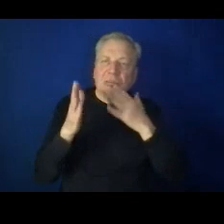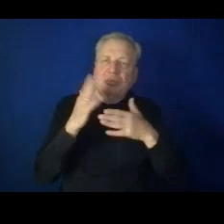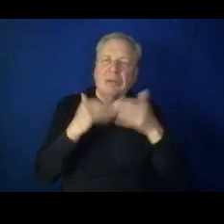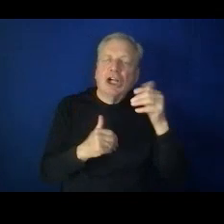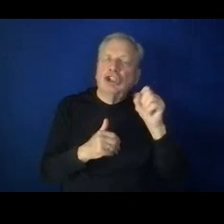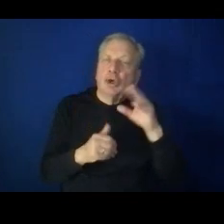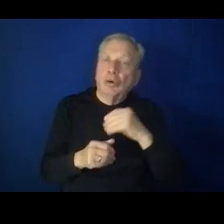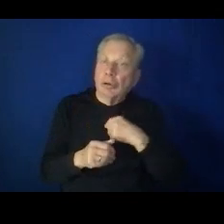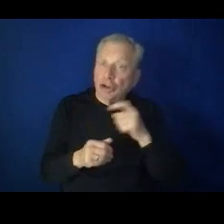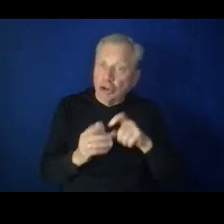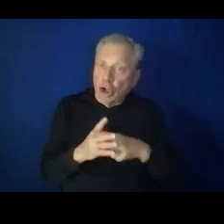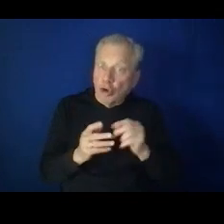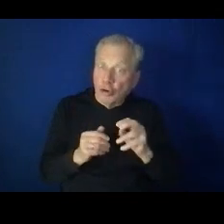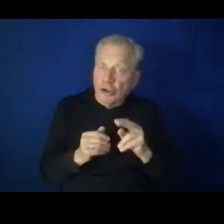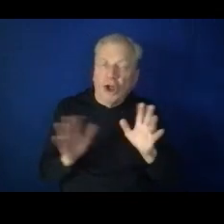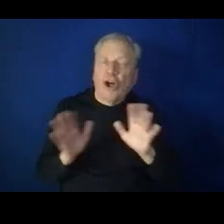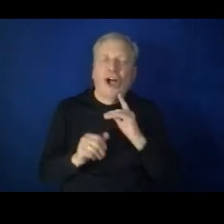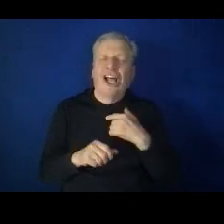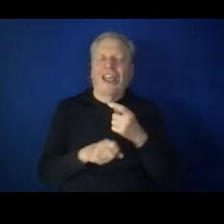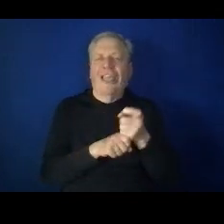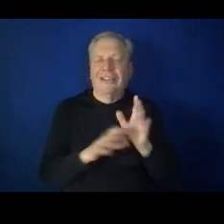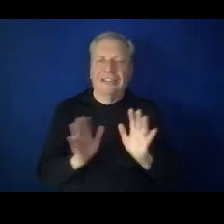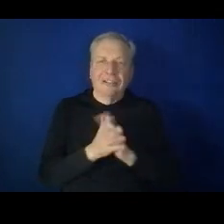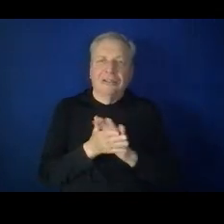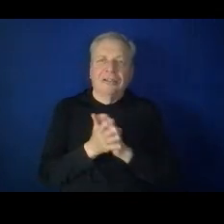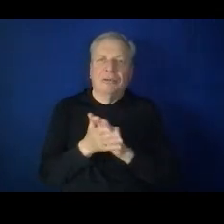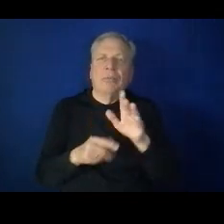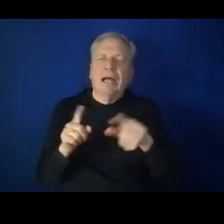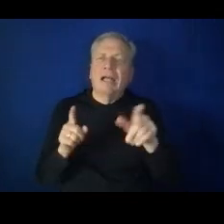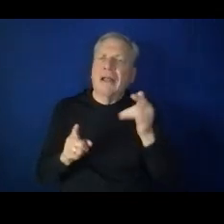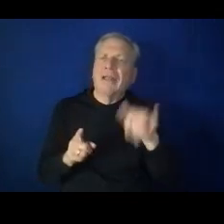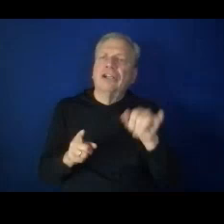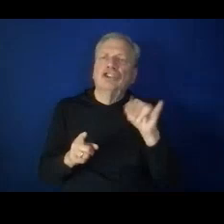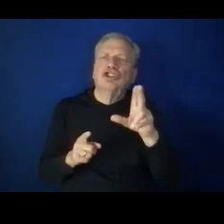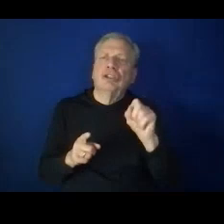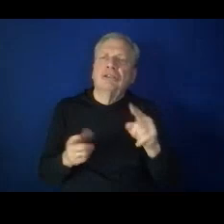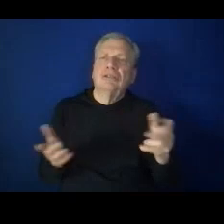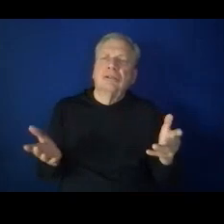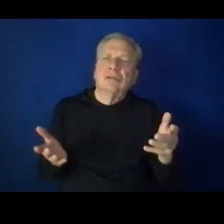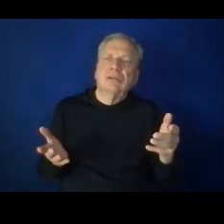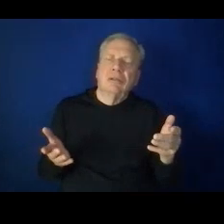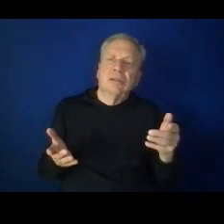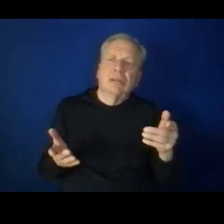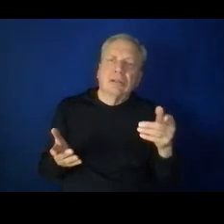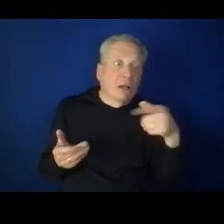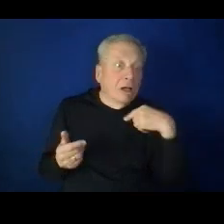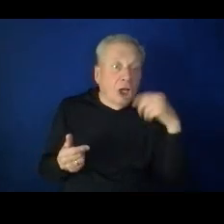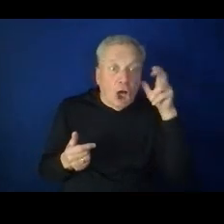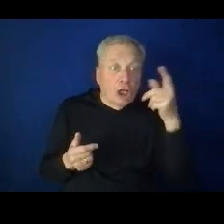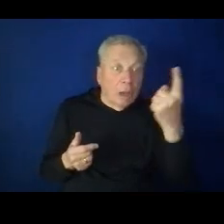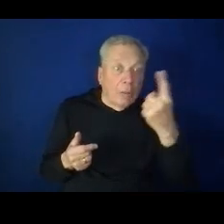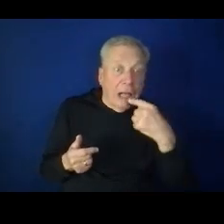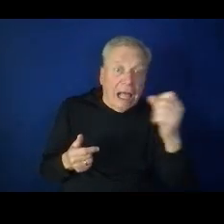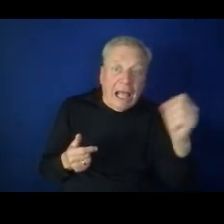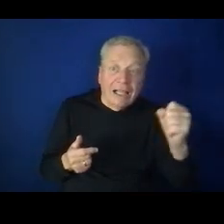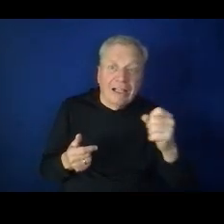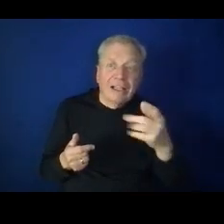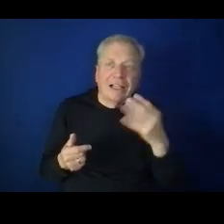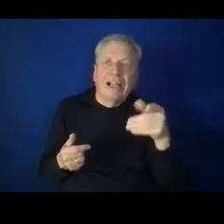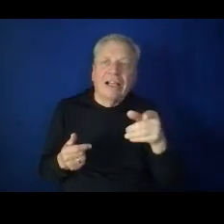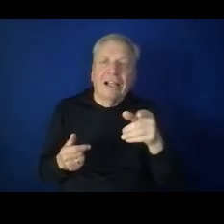start over? Just kidding. But that's just, maybe I heard a yes in there. I apologize if you